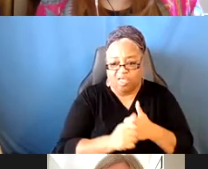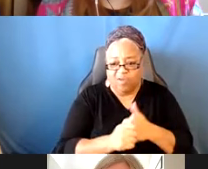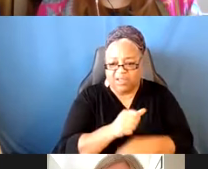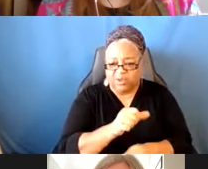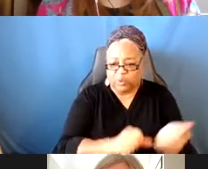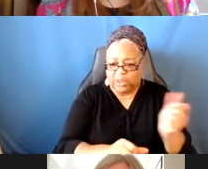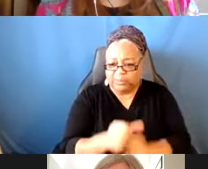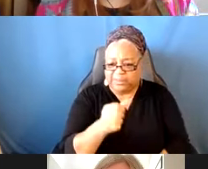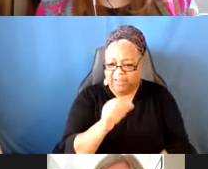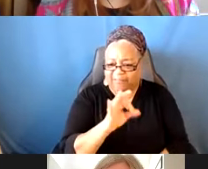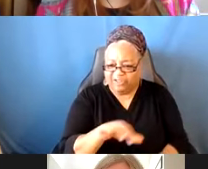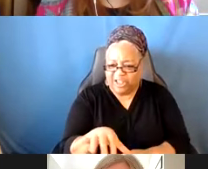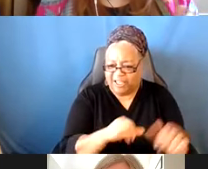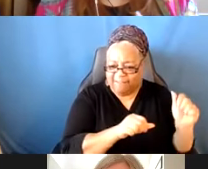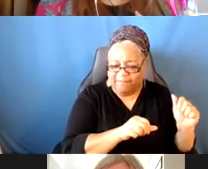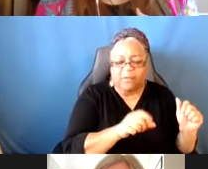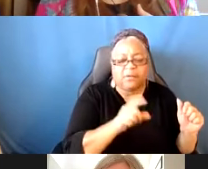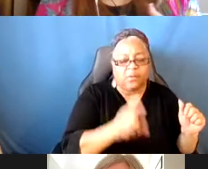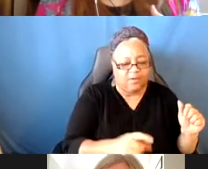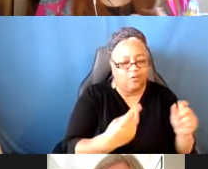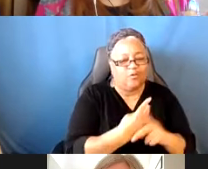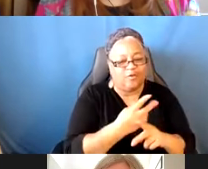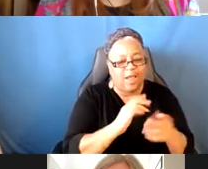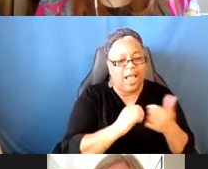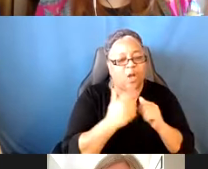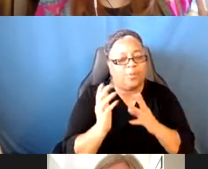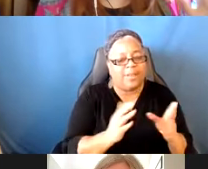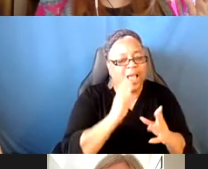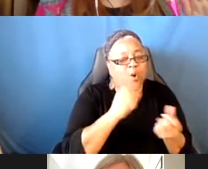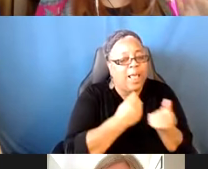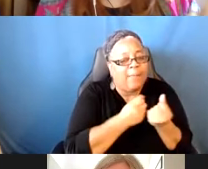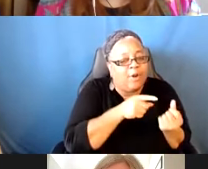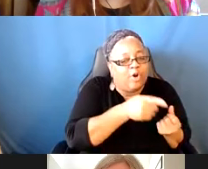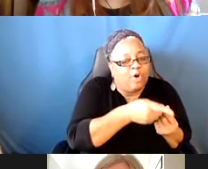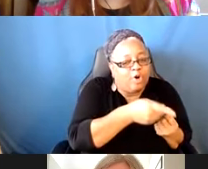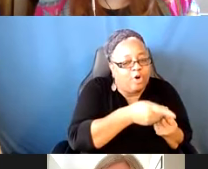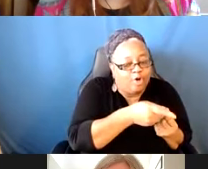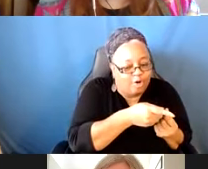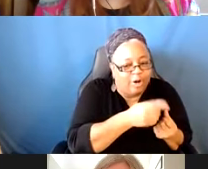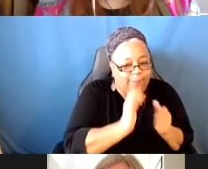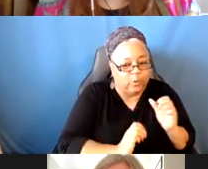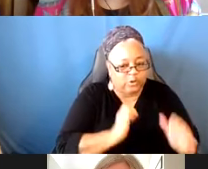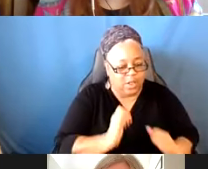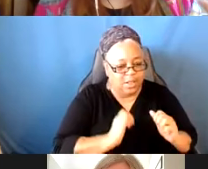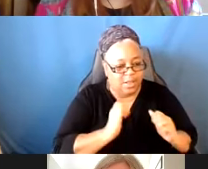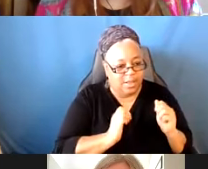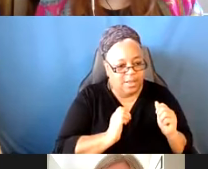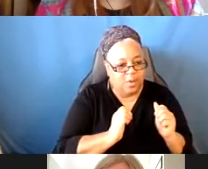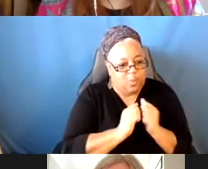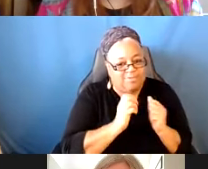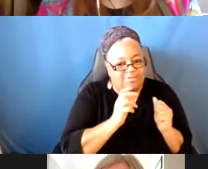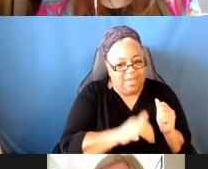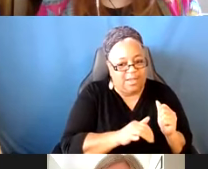want to figure out how to plan for how to help her emotionally in